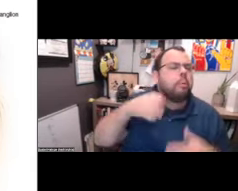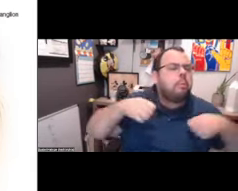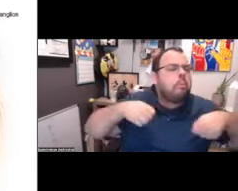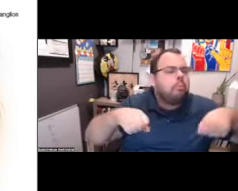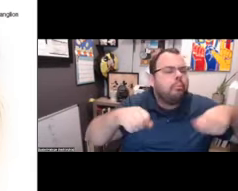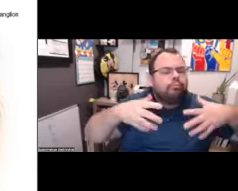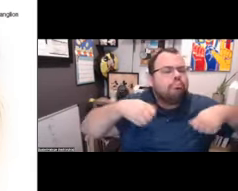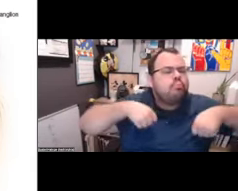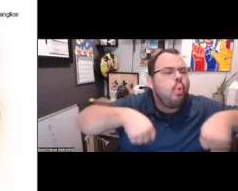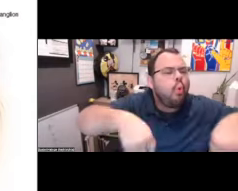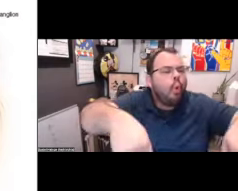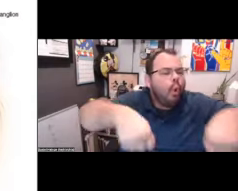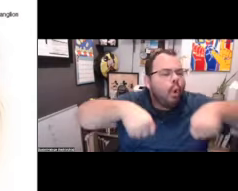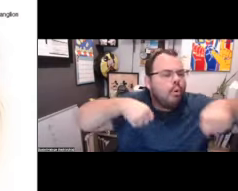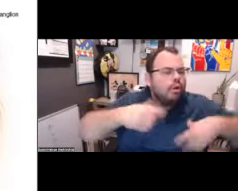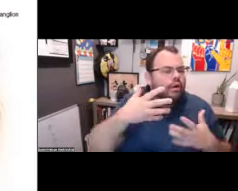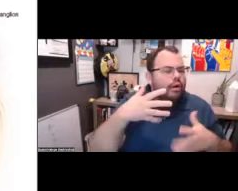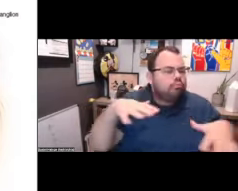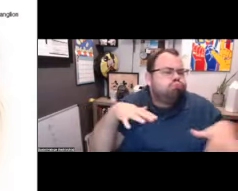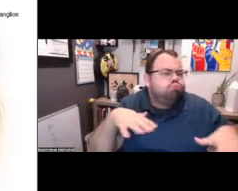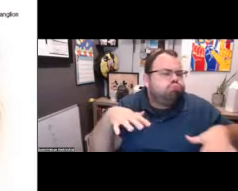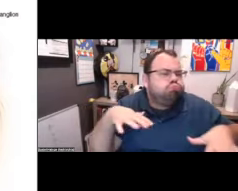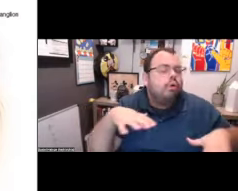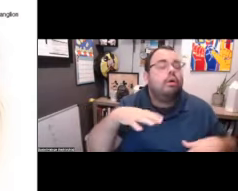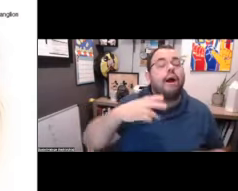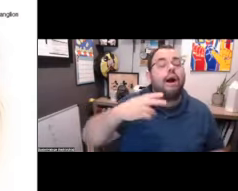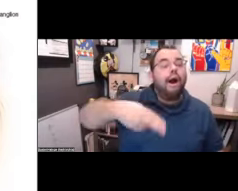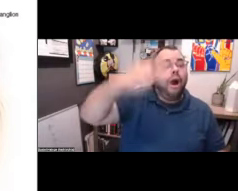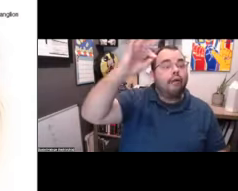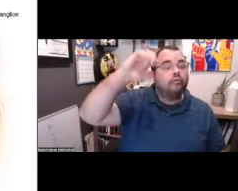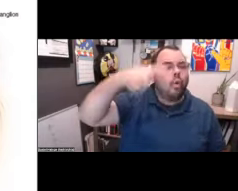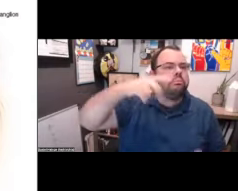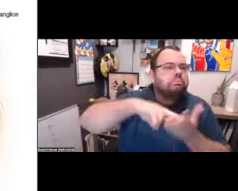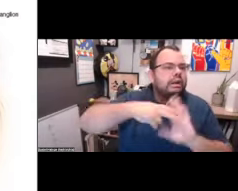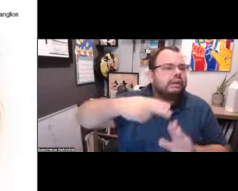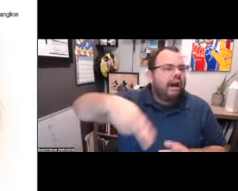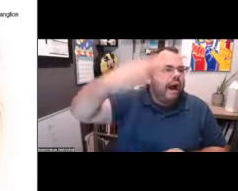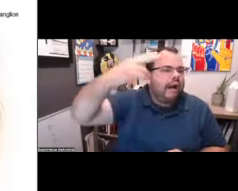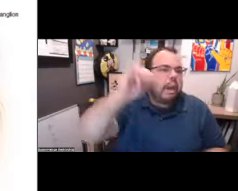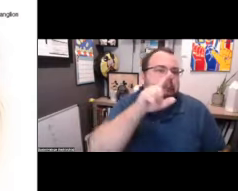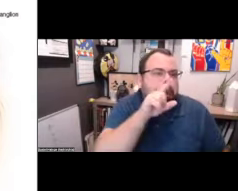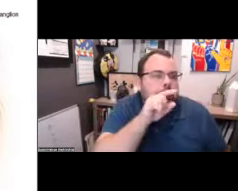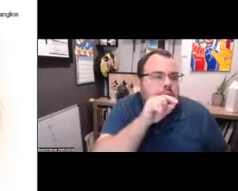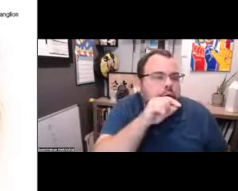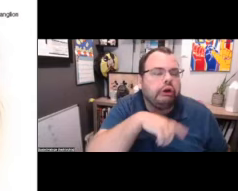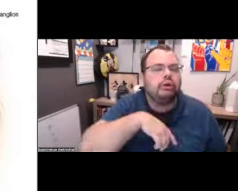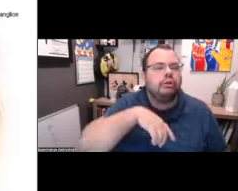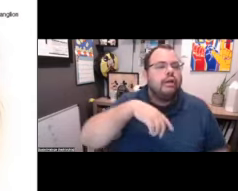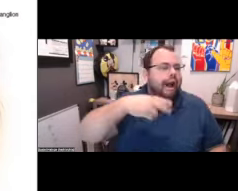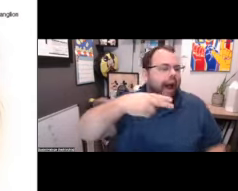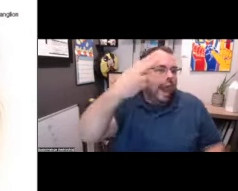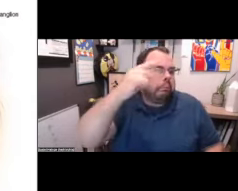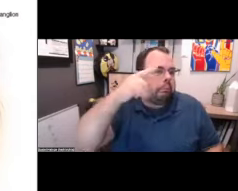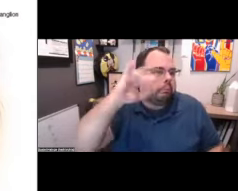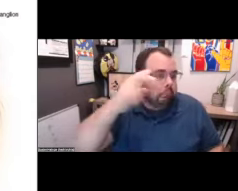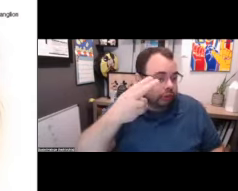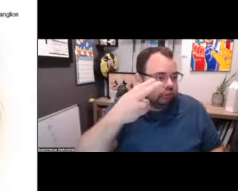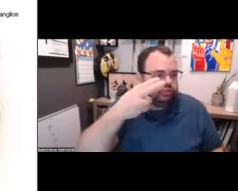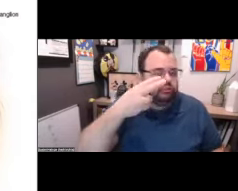frequencies. The low frequencies, like say a lawnmower or earthquake. The high frequencies, meaning like a